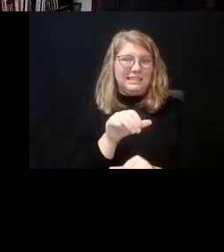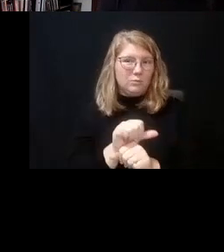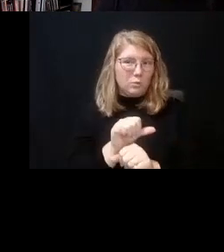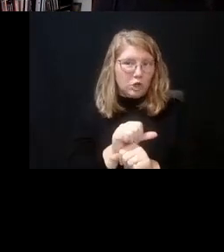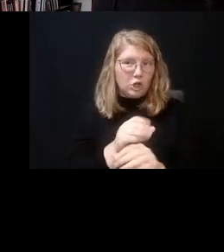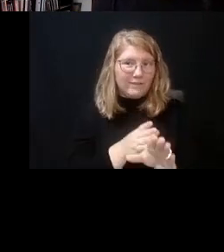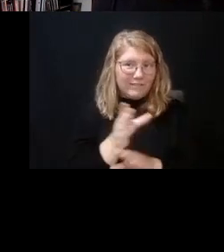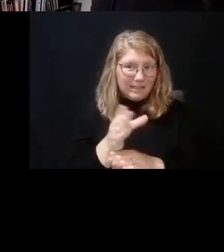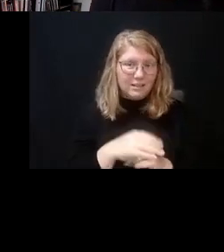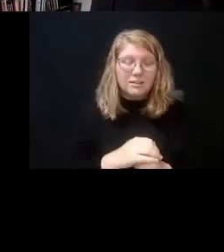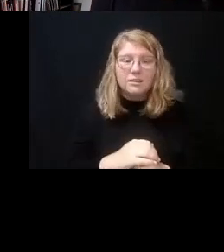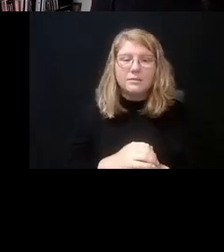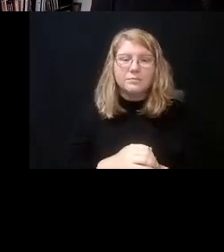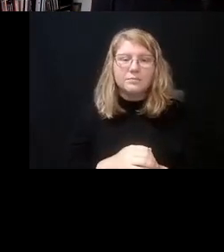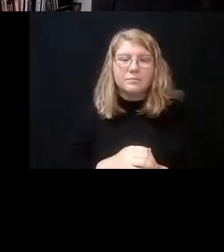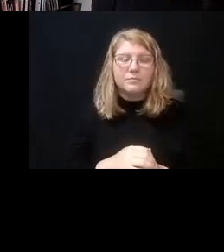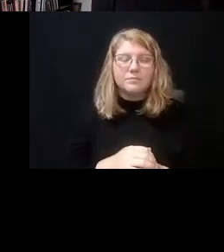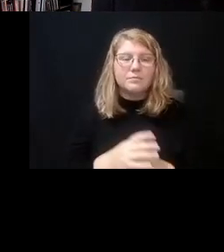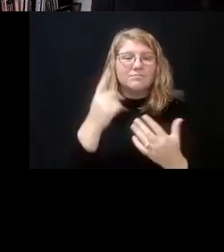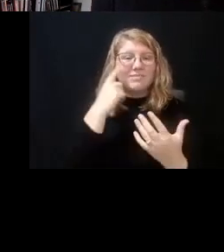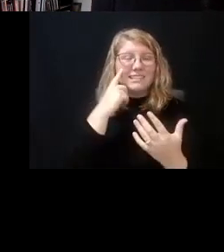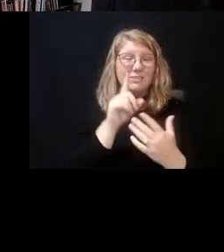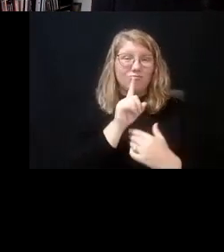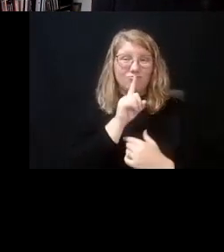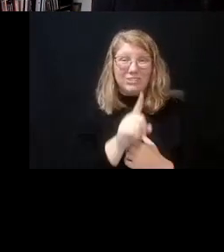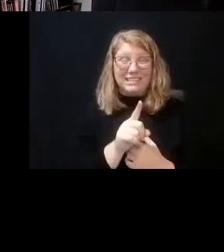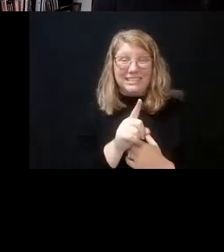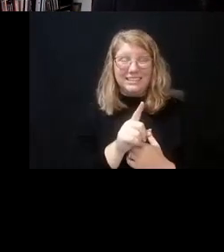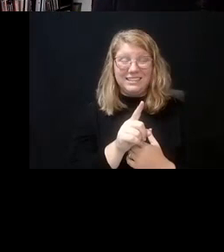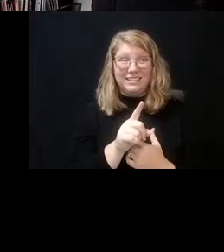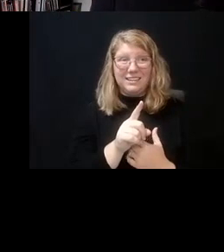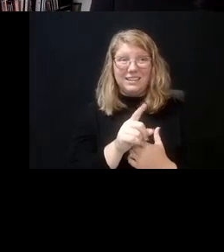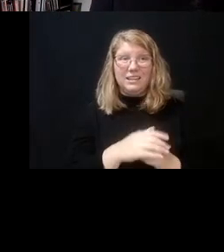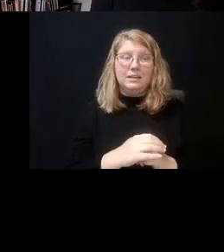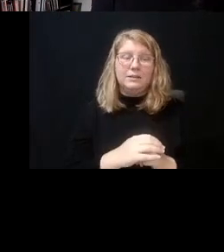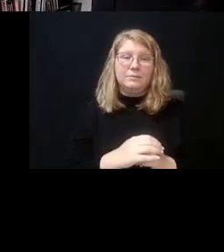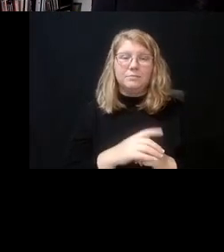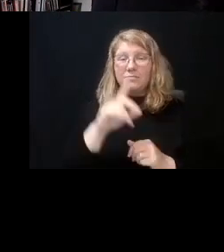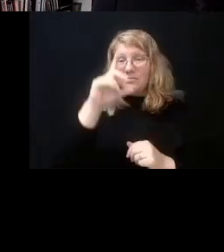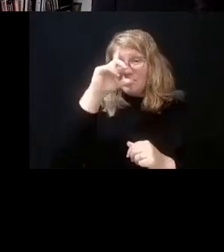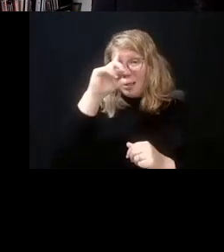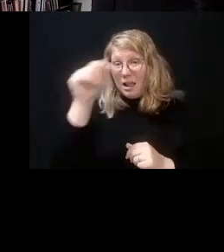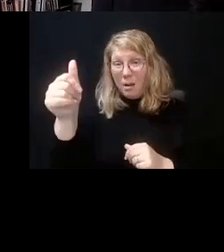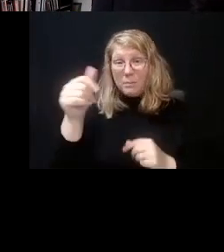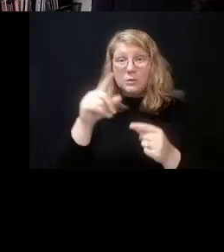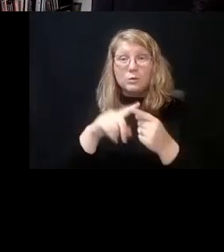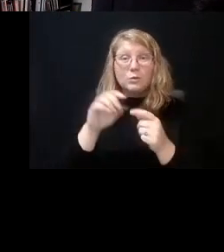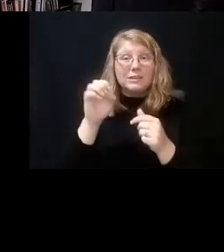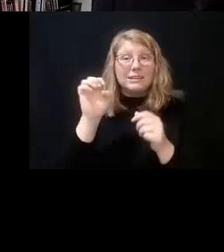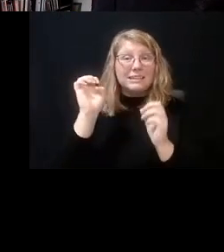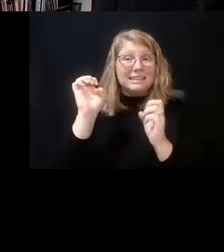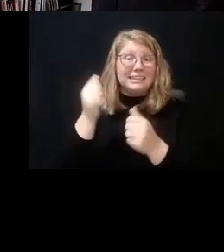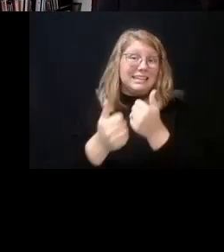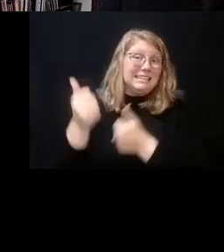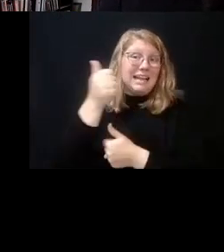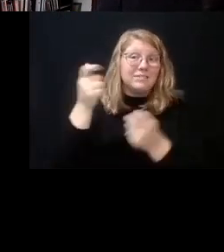And, I think it's kind of up to EDs and management and staff to have it as